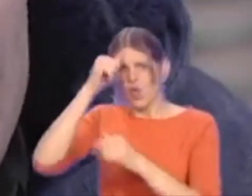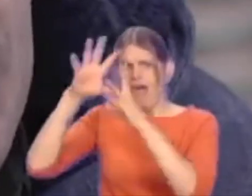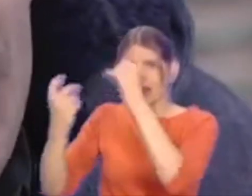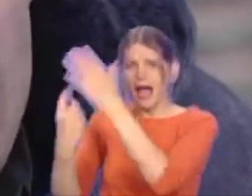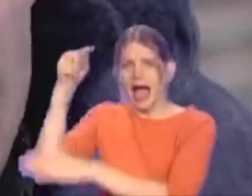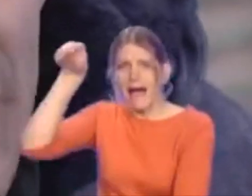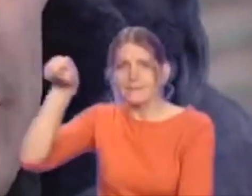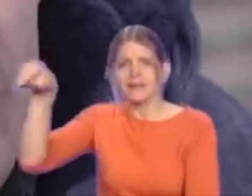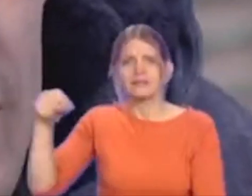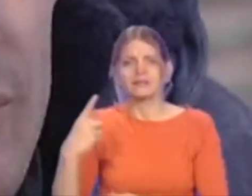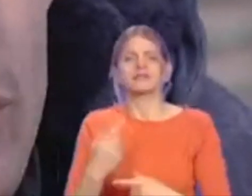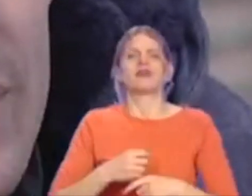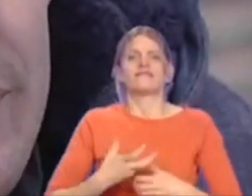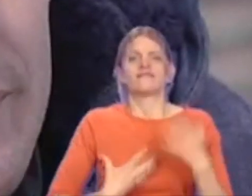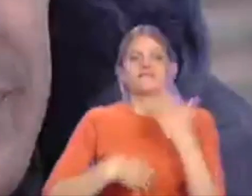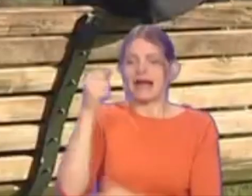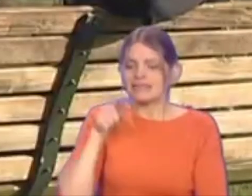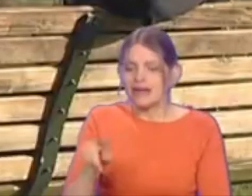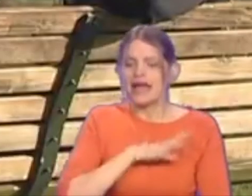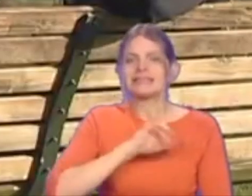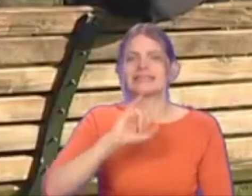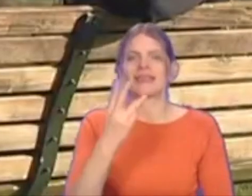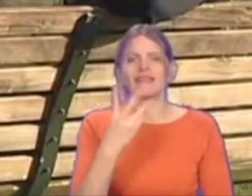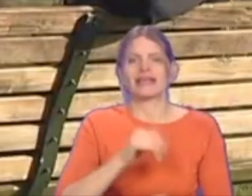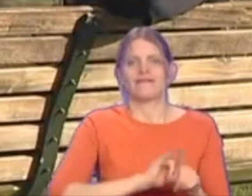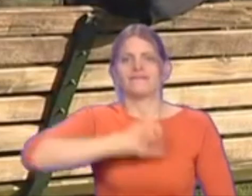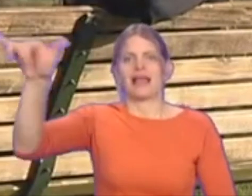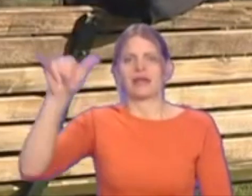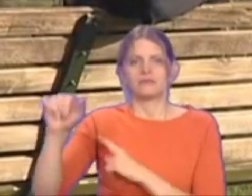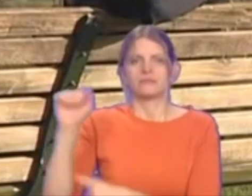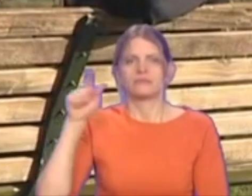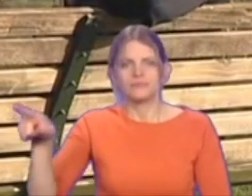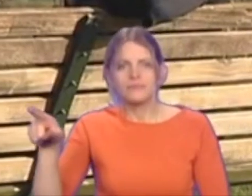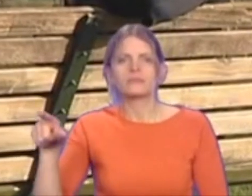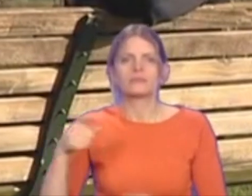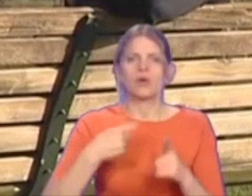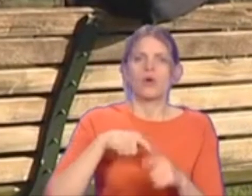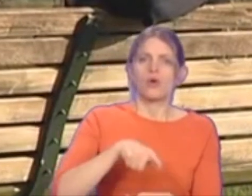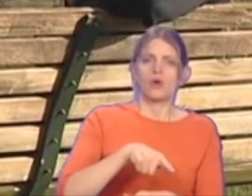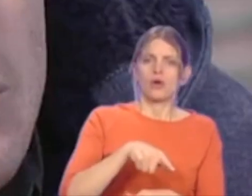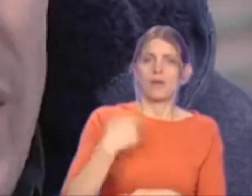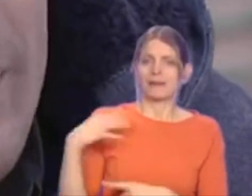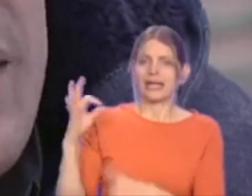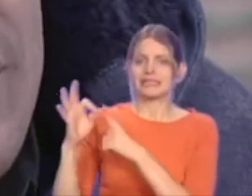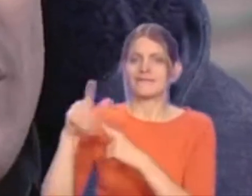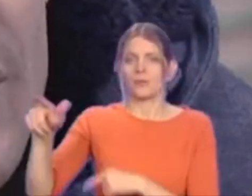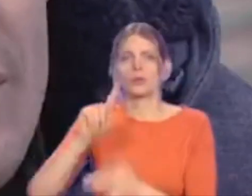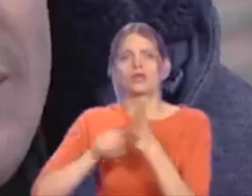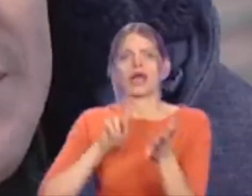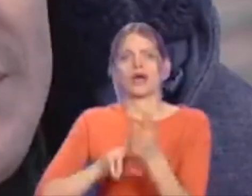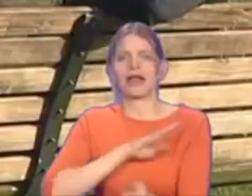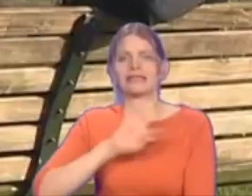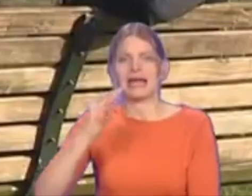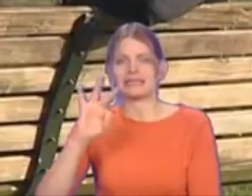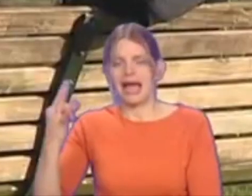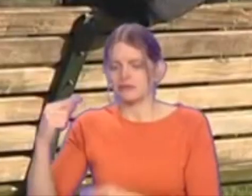What happened to him in the end? What became of Kim Philby? I interviewed him in January 1988 and he died in May. Was he happy living over there?